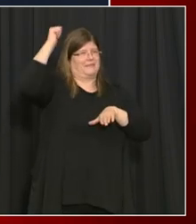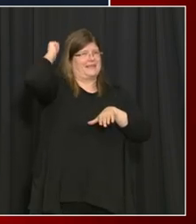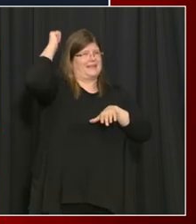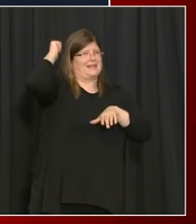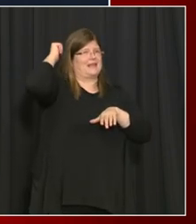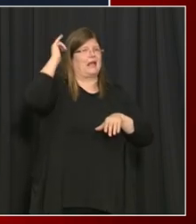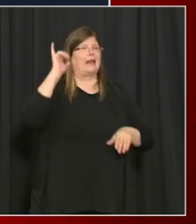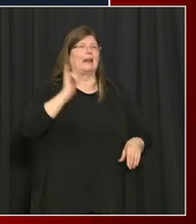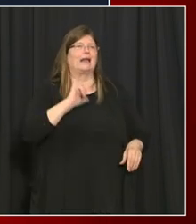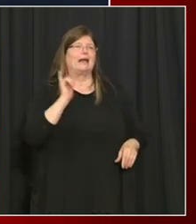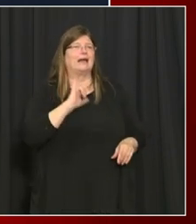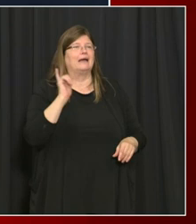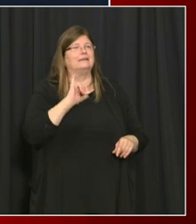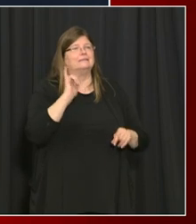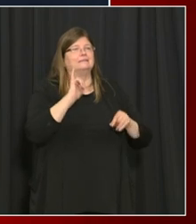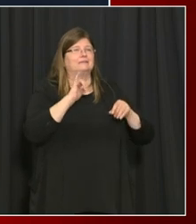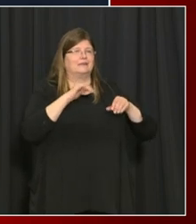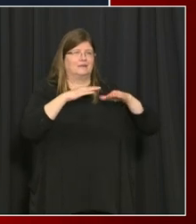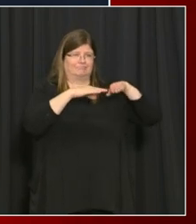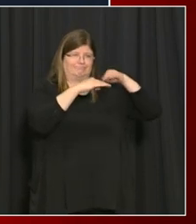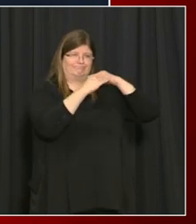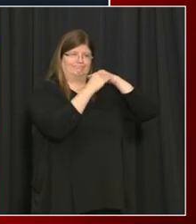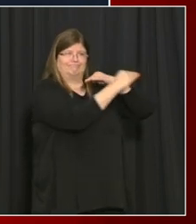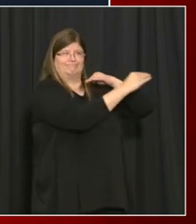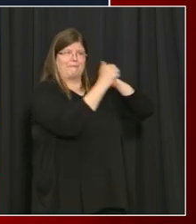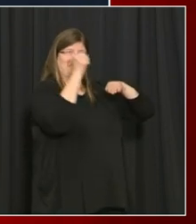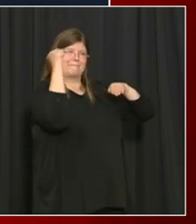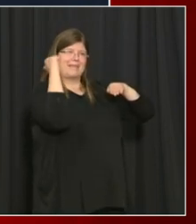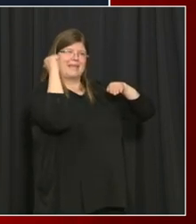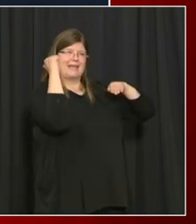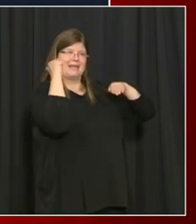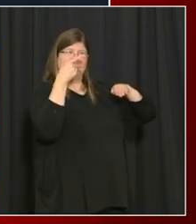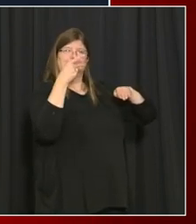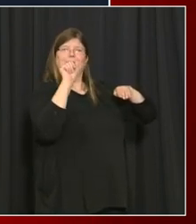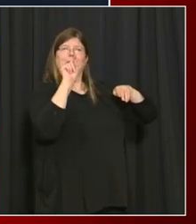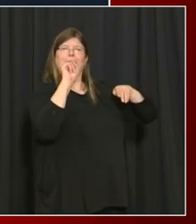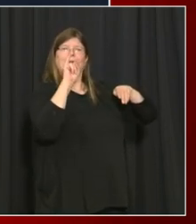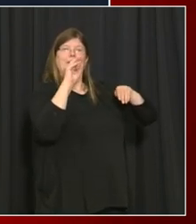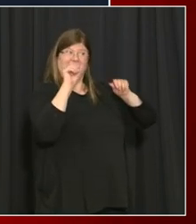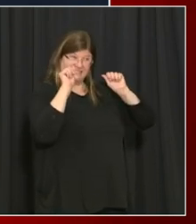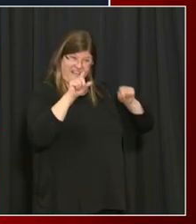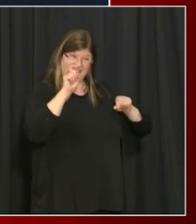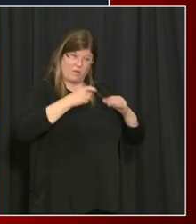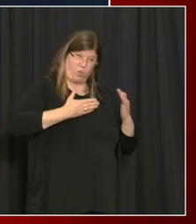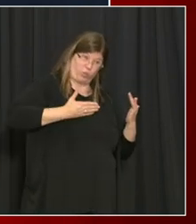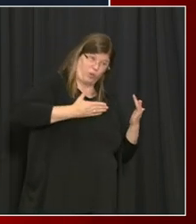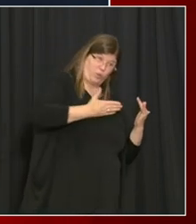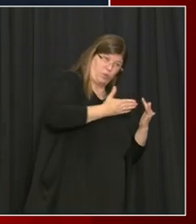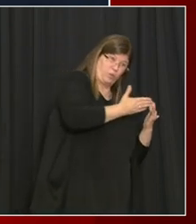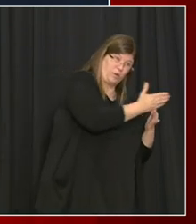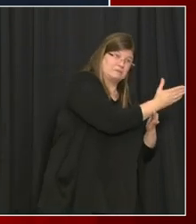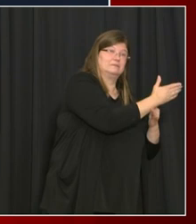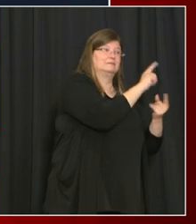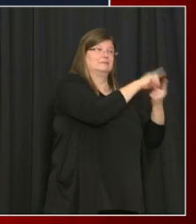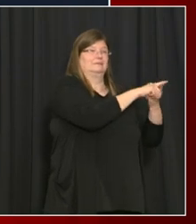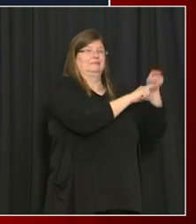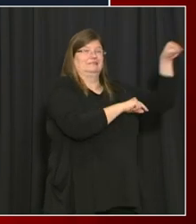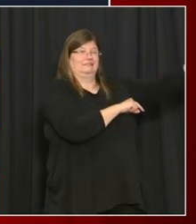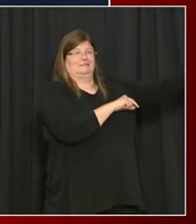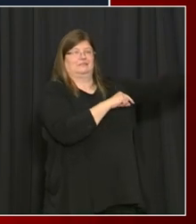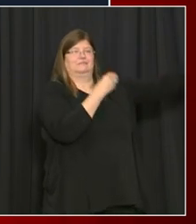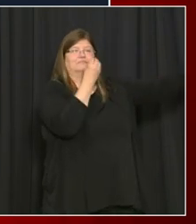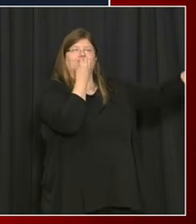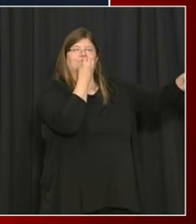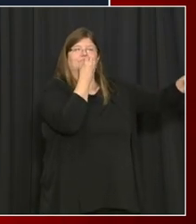ground level open air patios, can the customers walk through a restaurant to get to such outdoor areas in